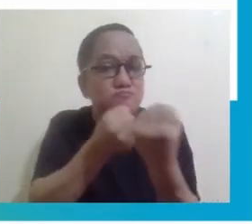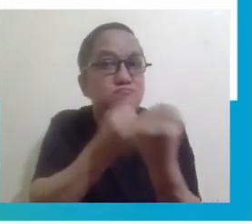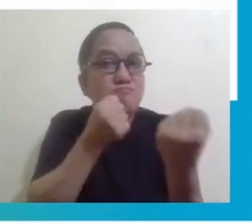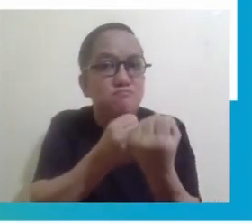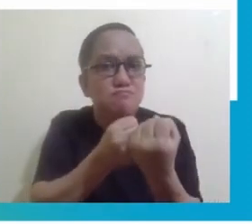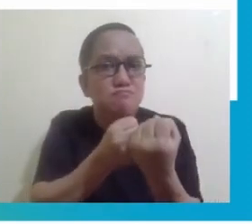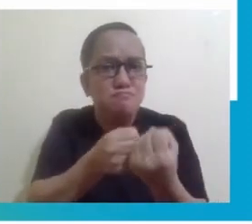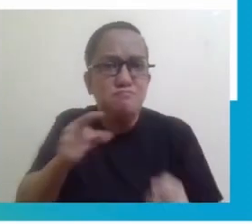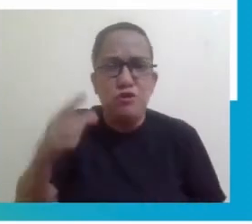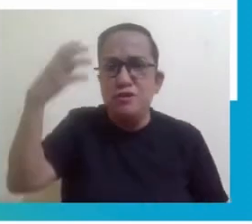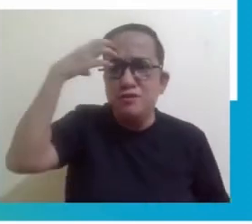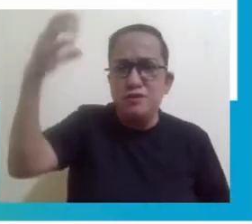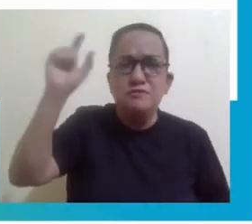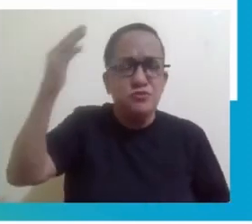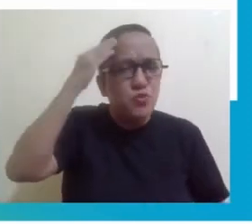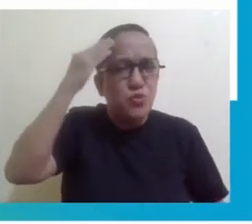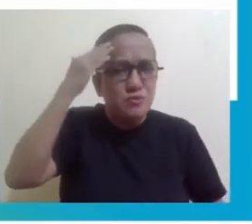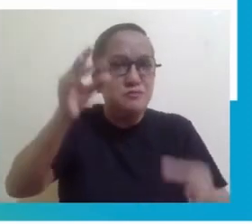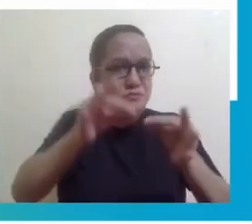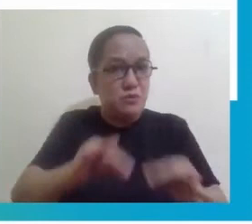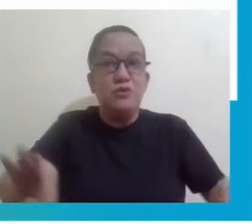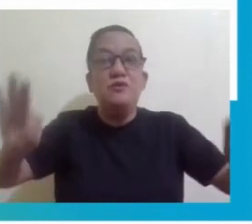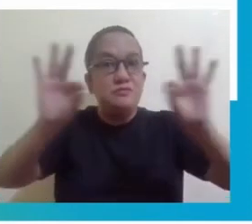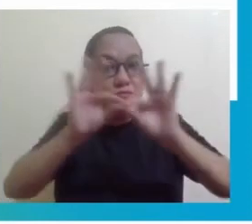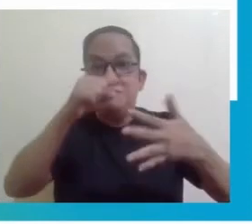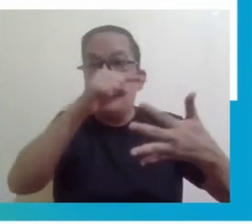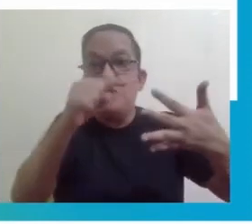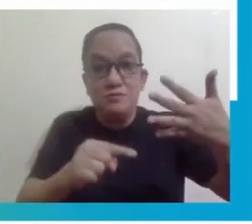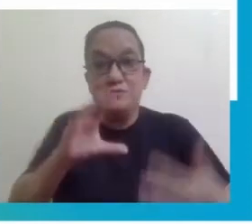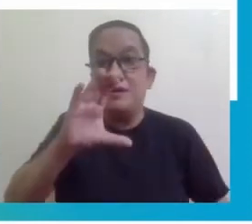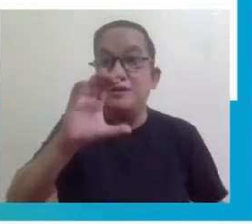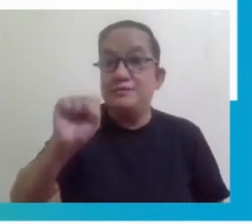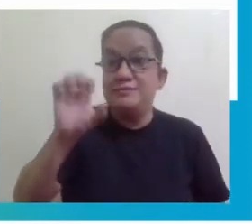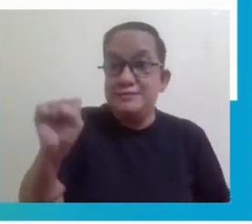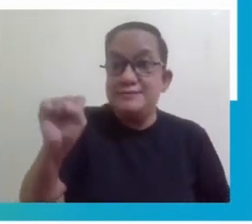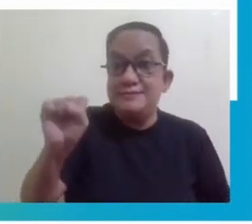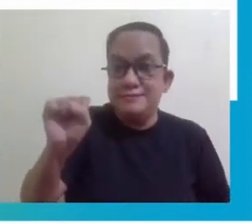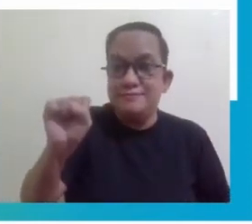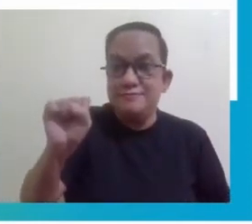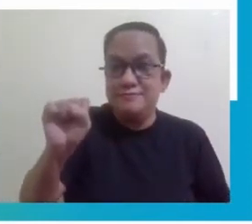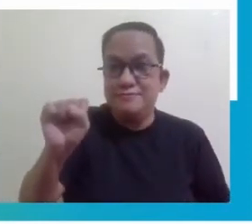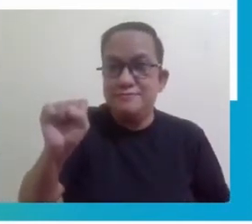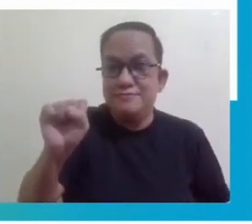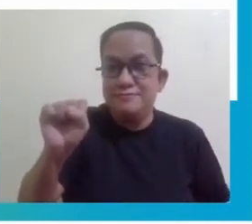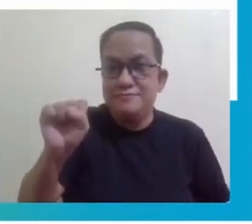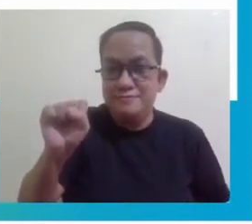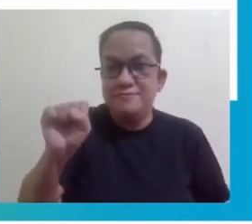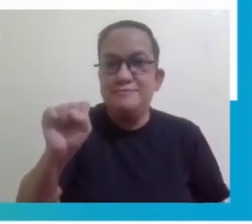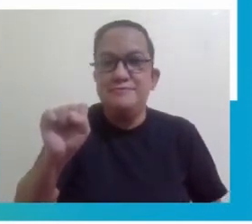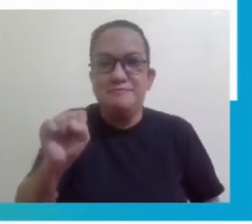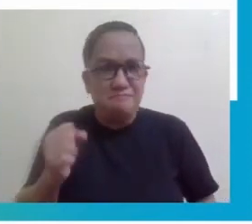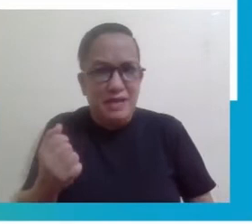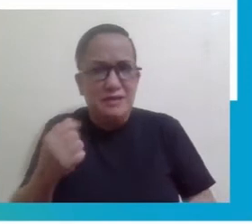stress now that the use of CSS on FI does not relieve ADB of its due